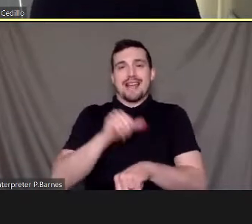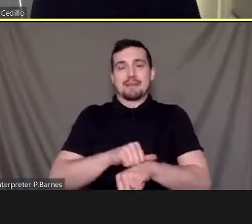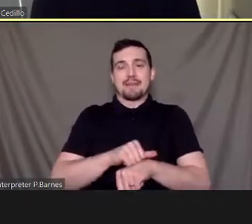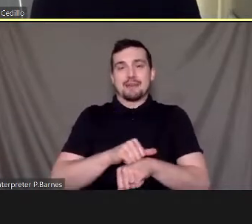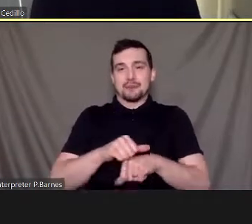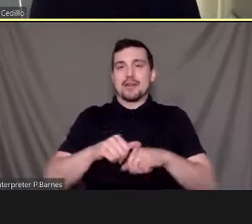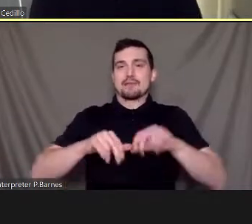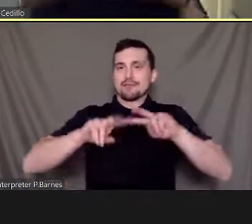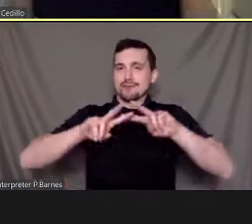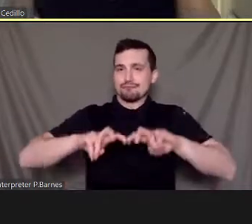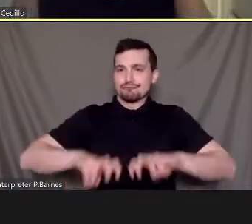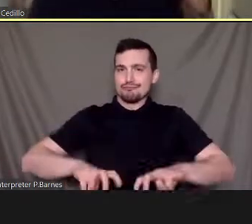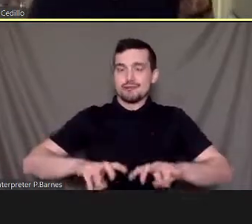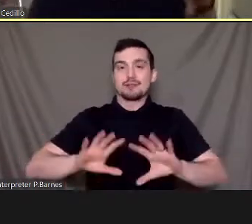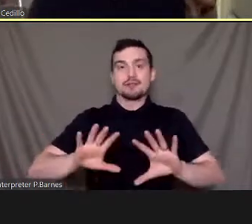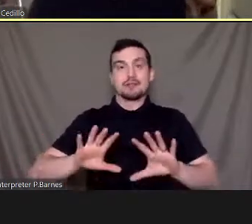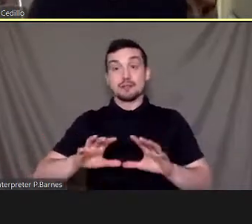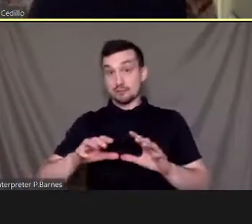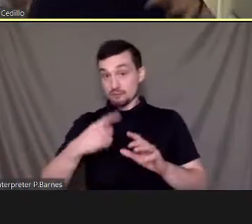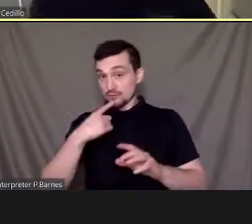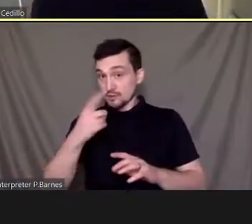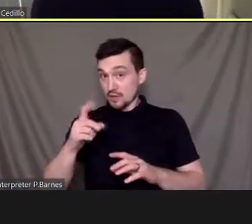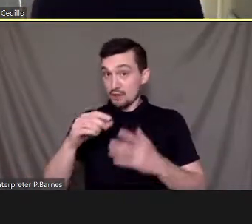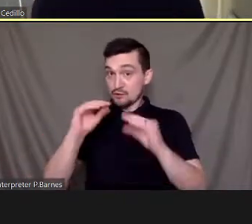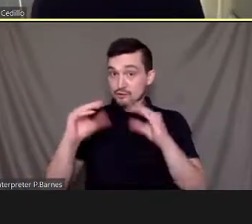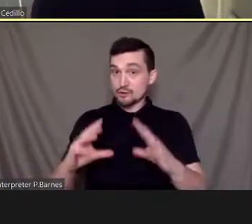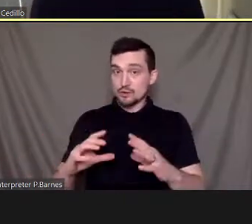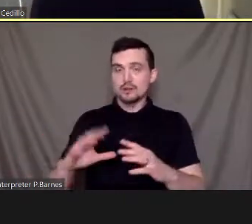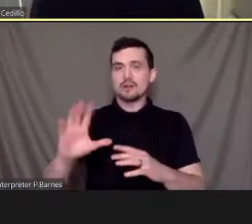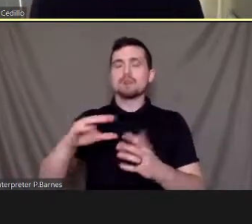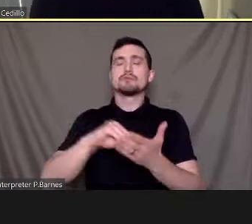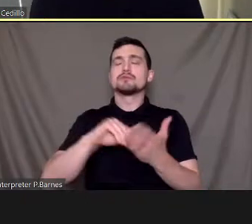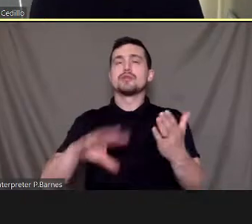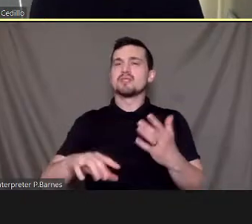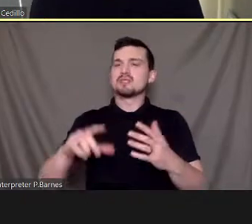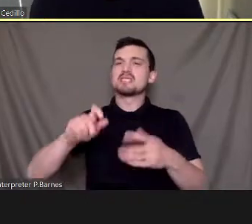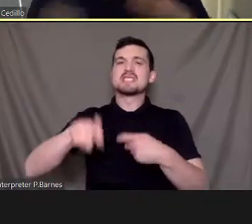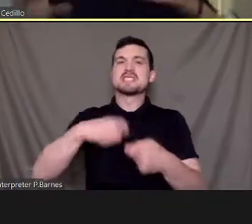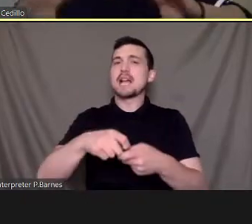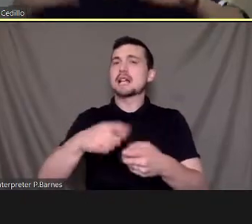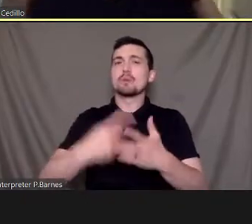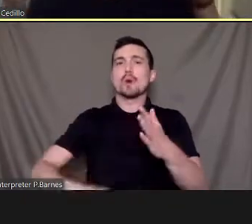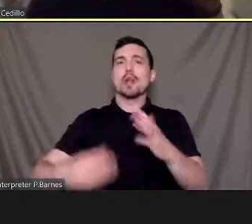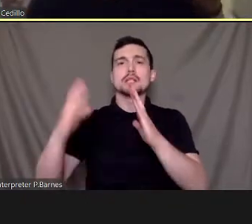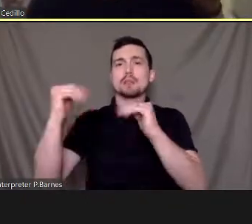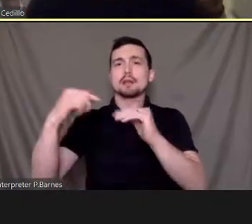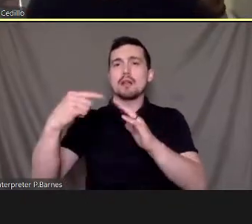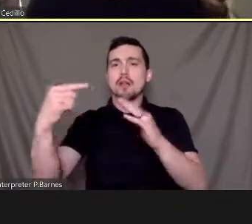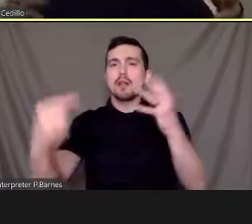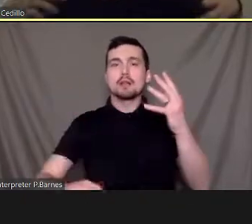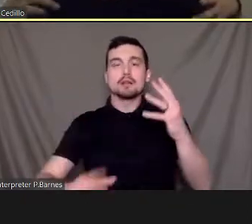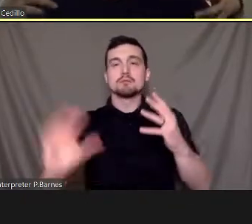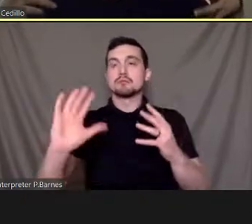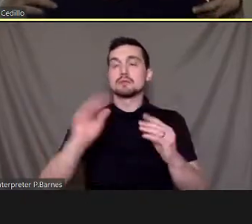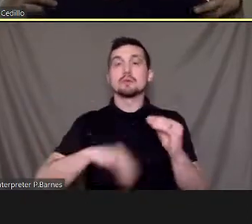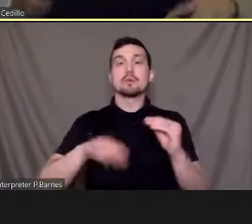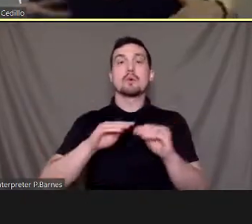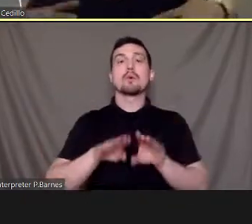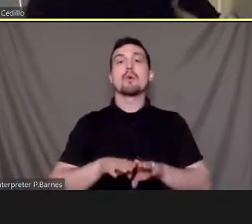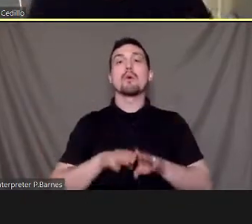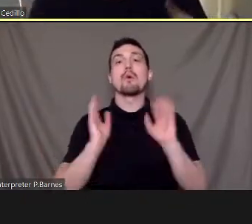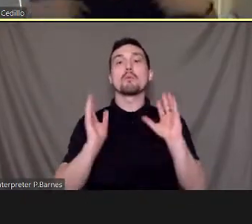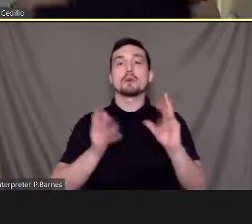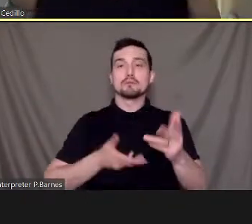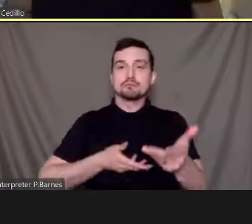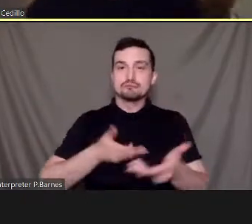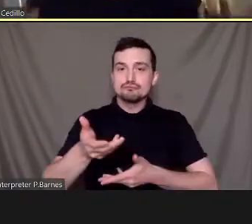where instead of telling students this is exactly what we're going to do, it becomes a case where it becomes more open, and it starts